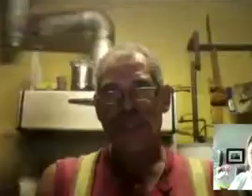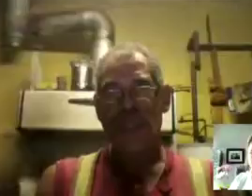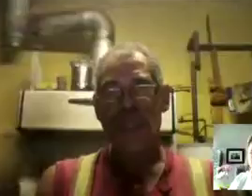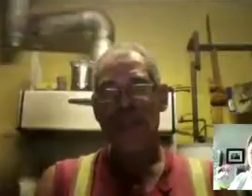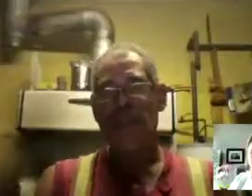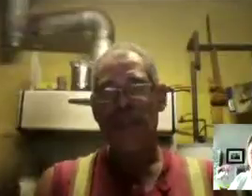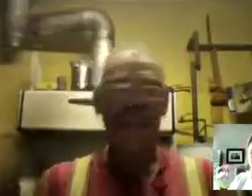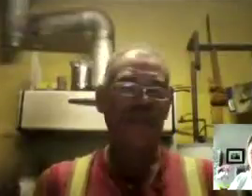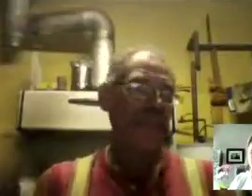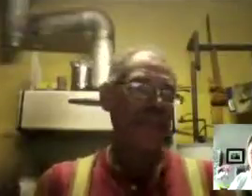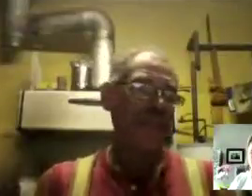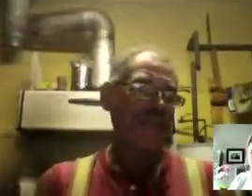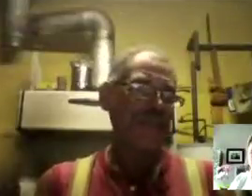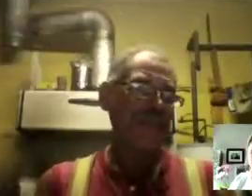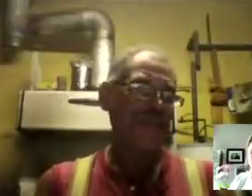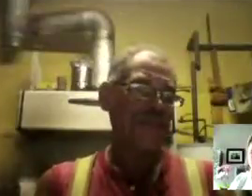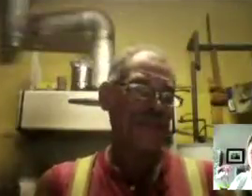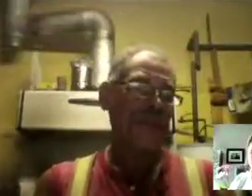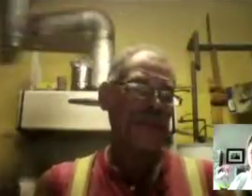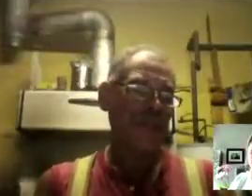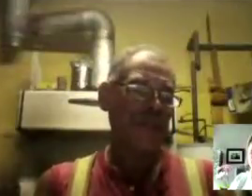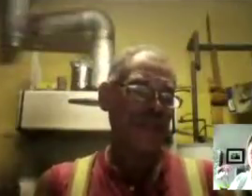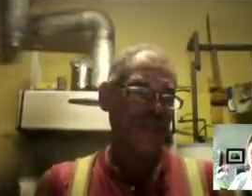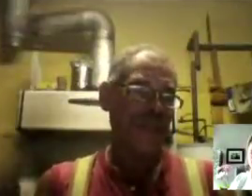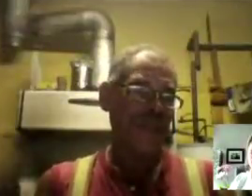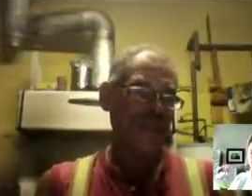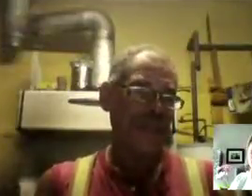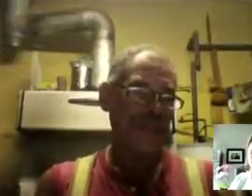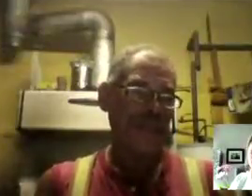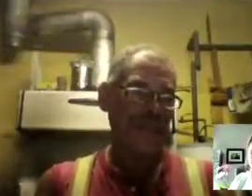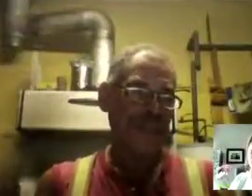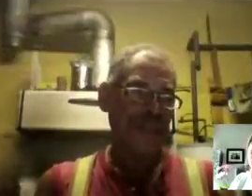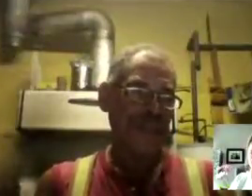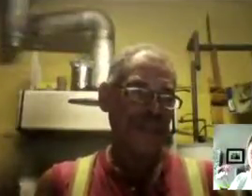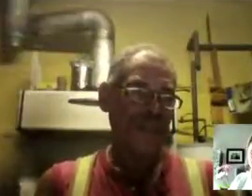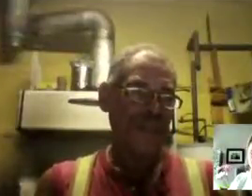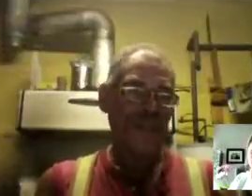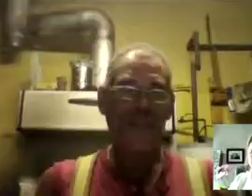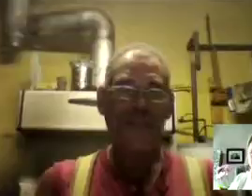they helped me make some connections because my counselor,